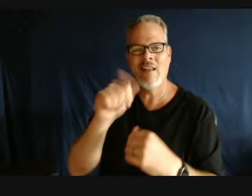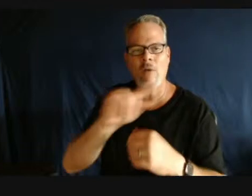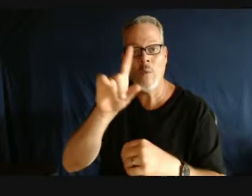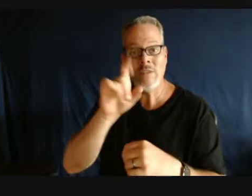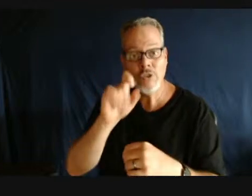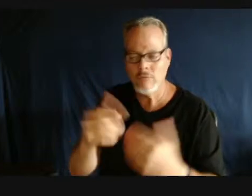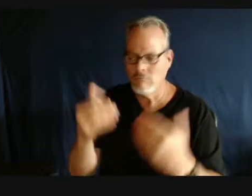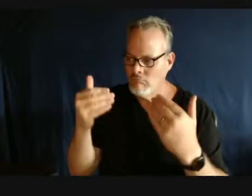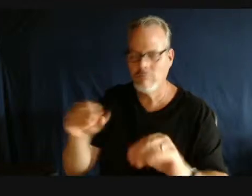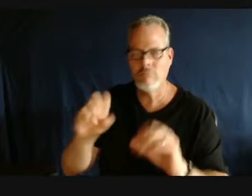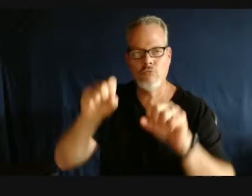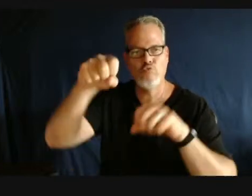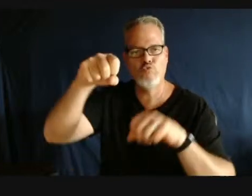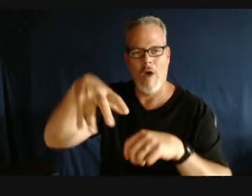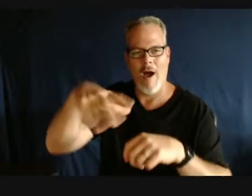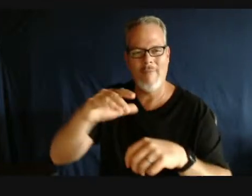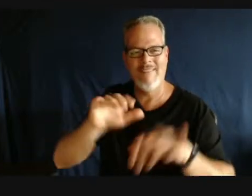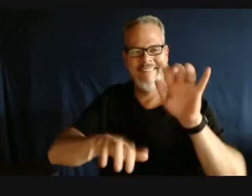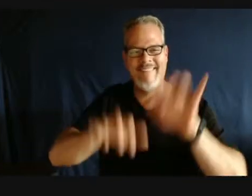them in the episode.